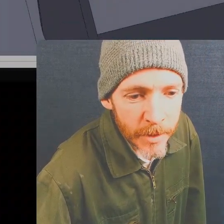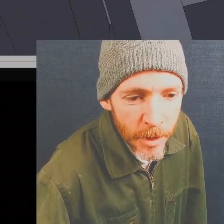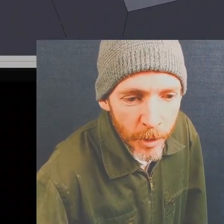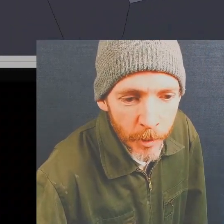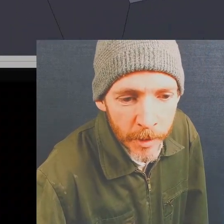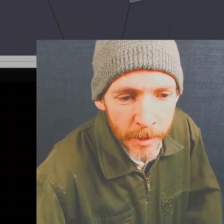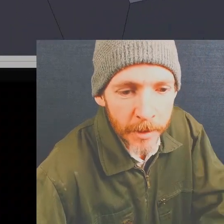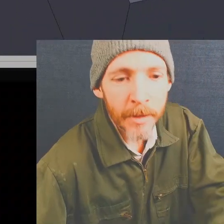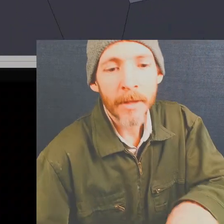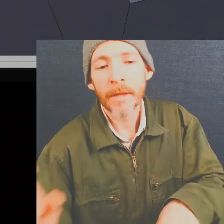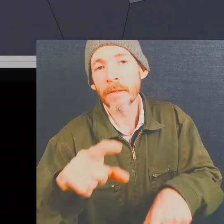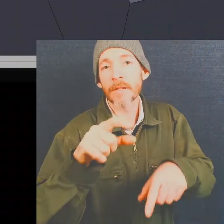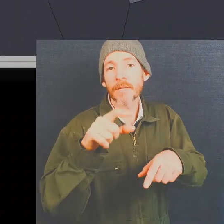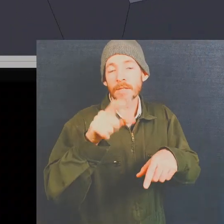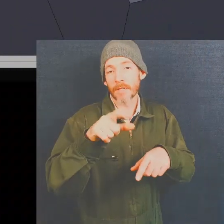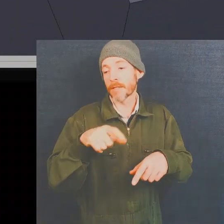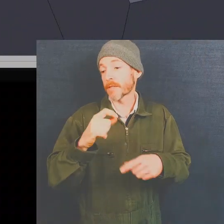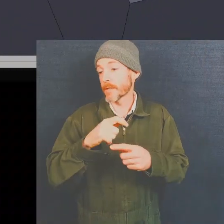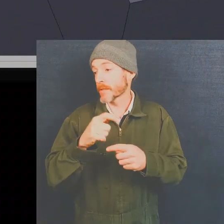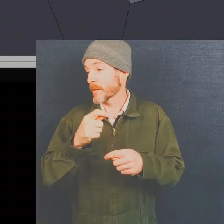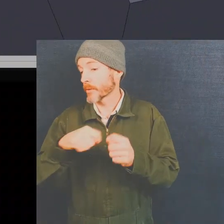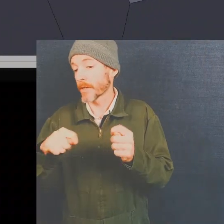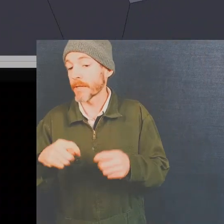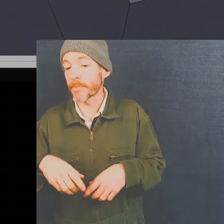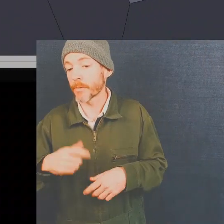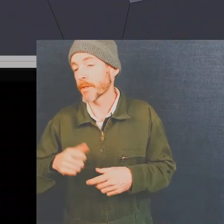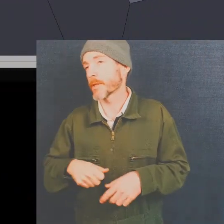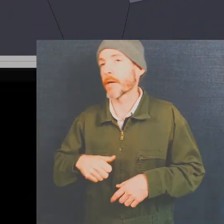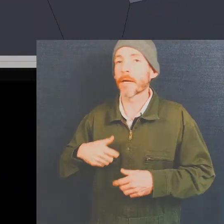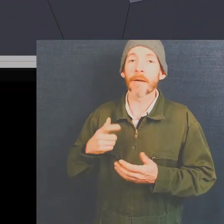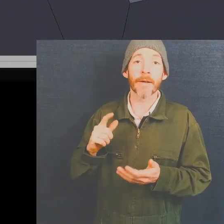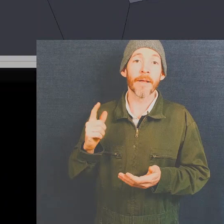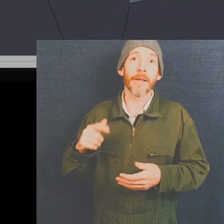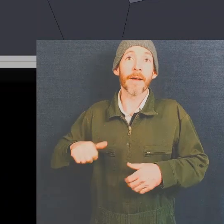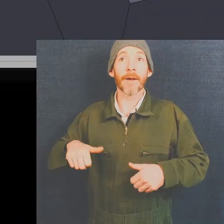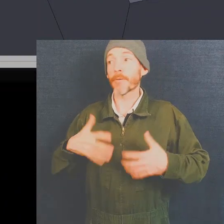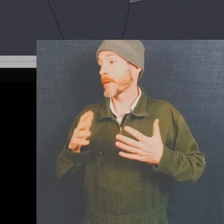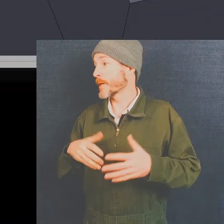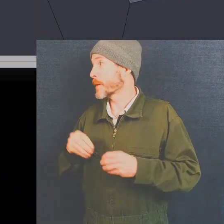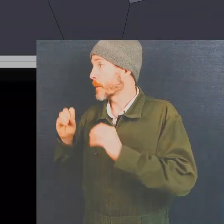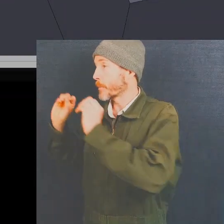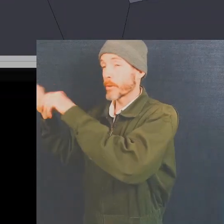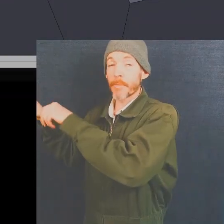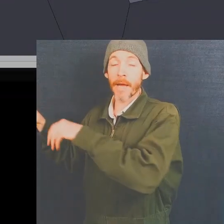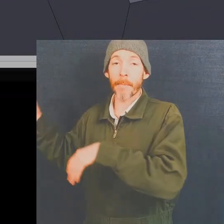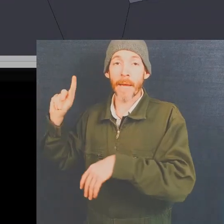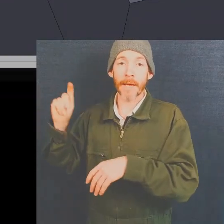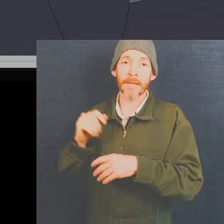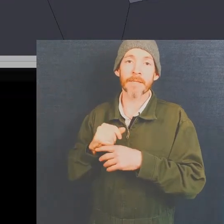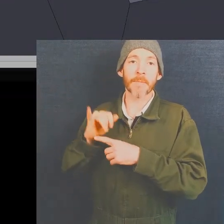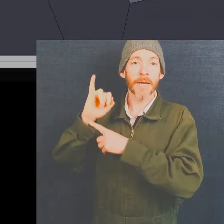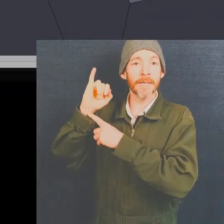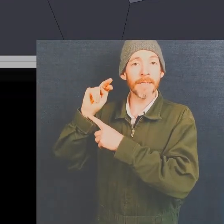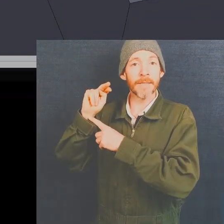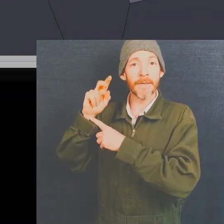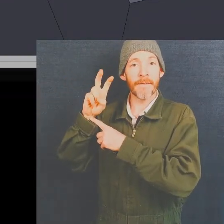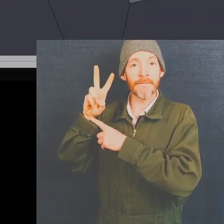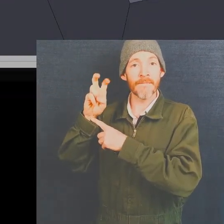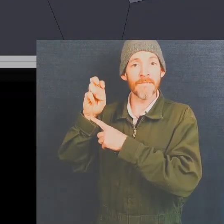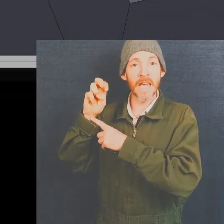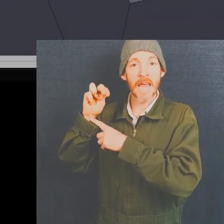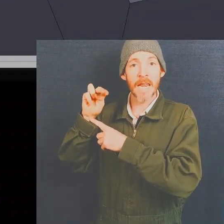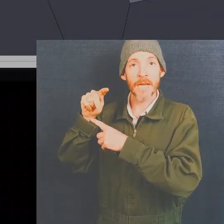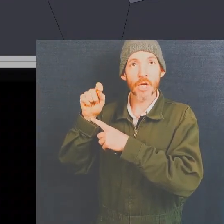Okay, so this little clip, which I already put back into my